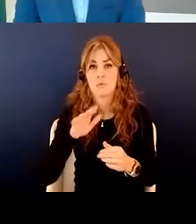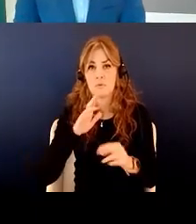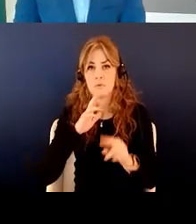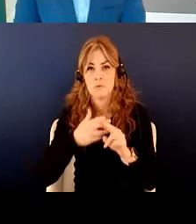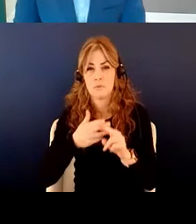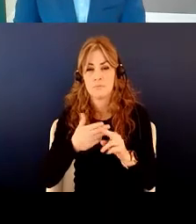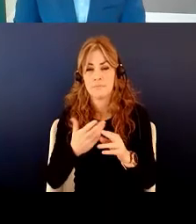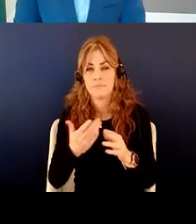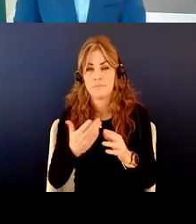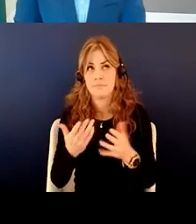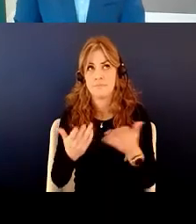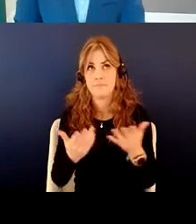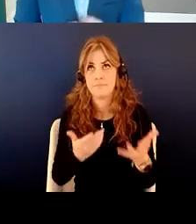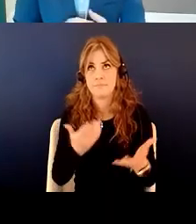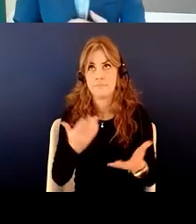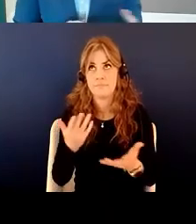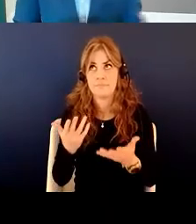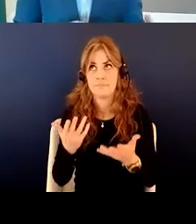our